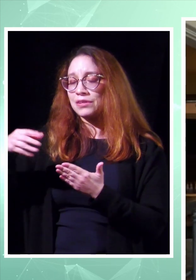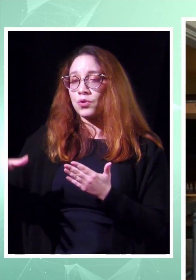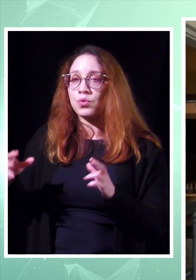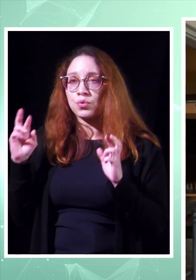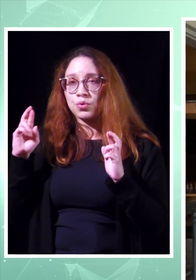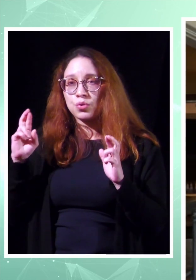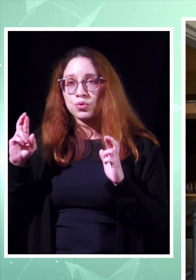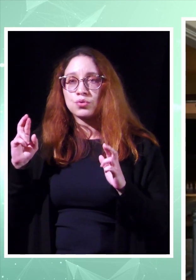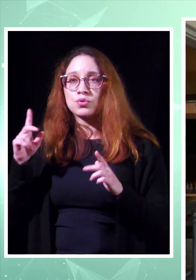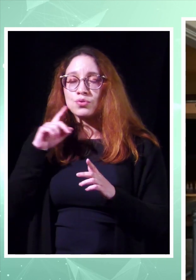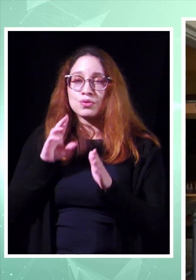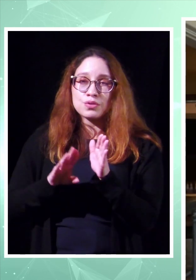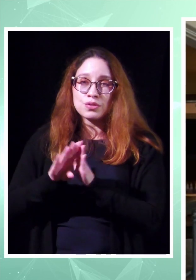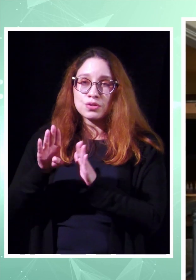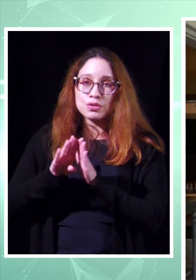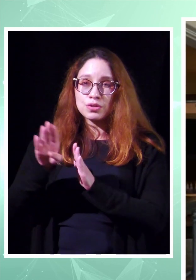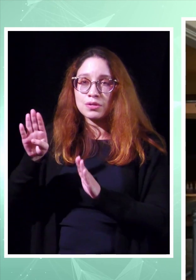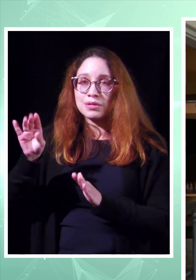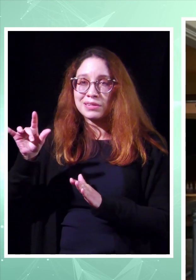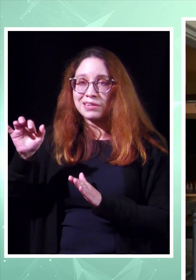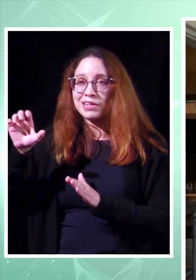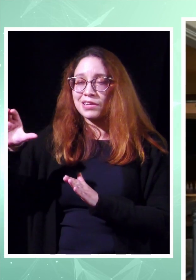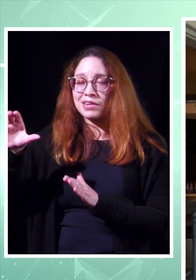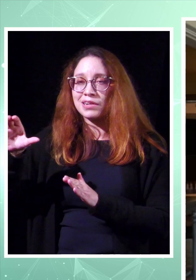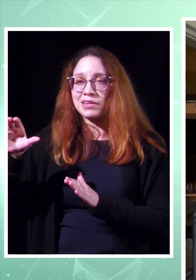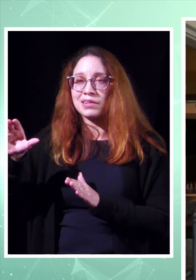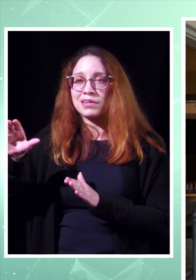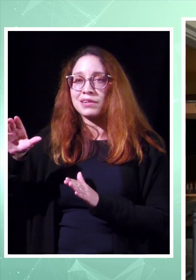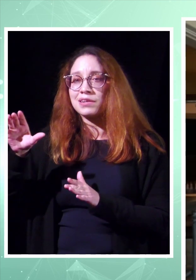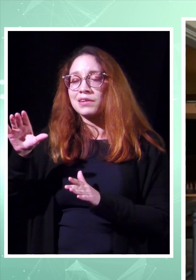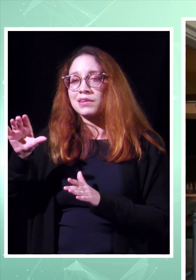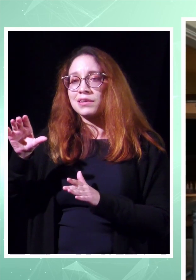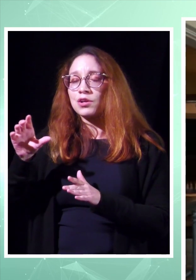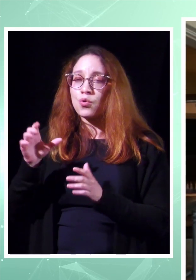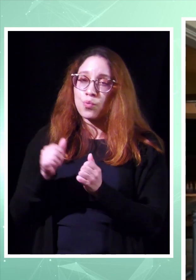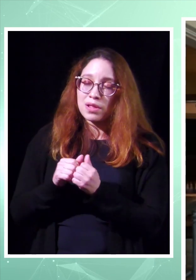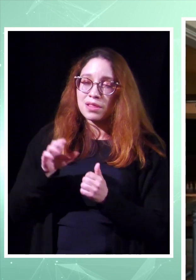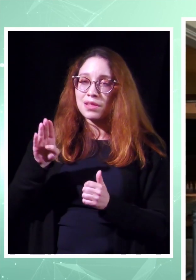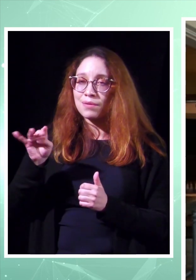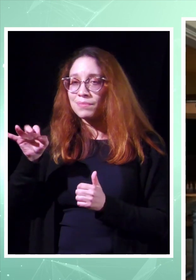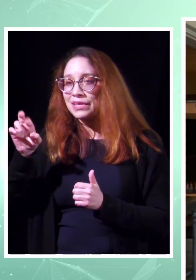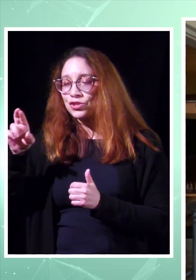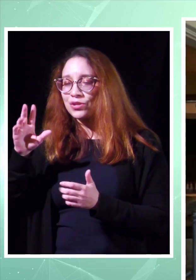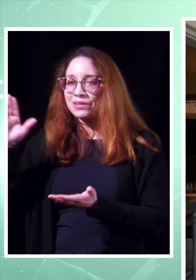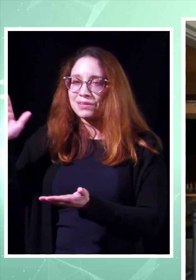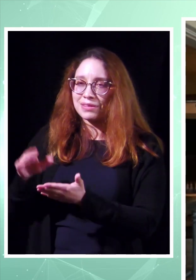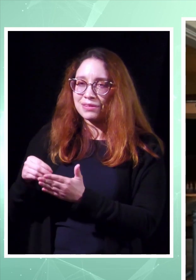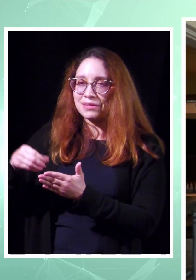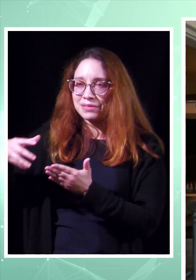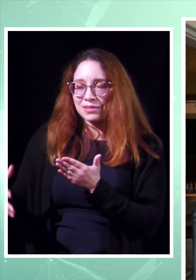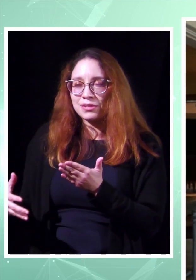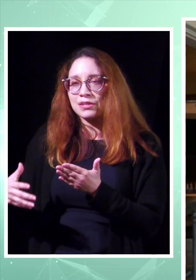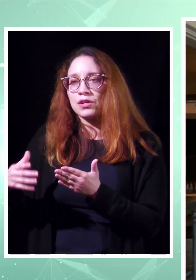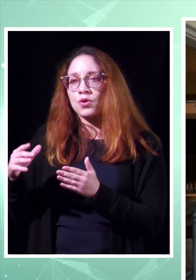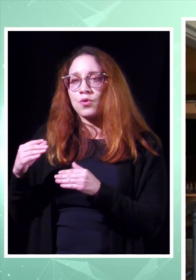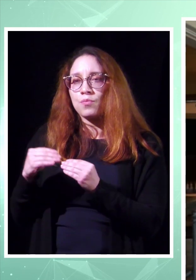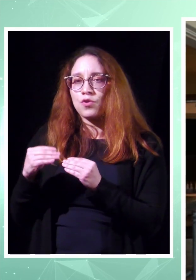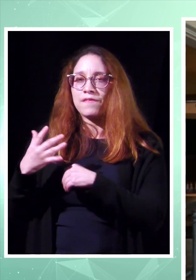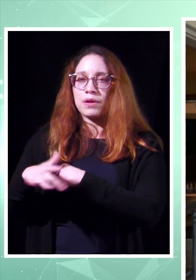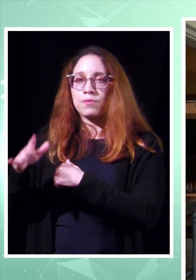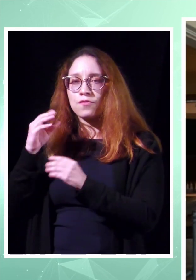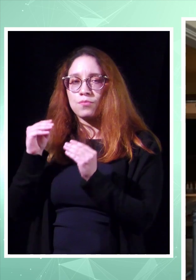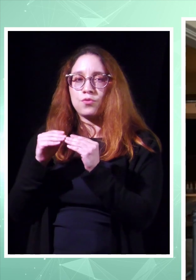that by developing biologics that are biosimilars, they're less expensive and they're more available to more